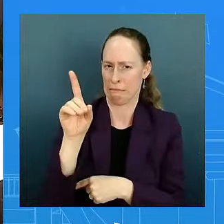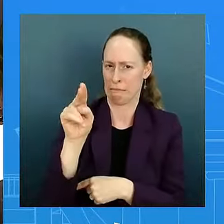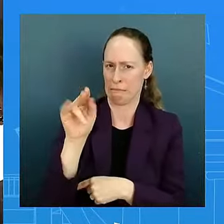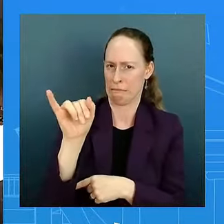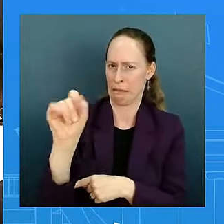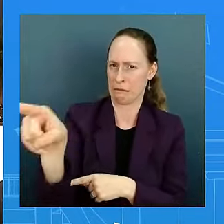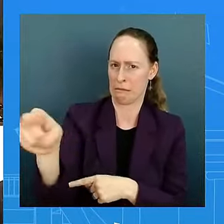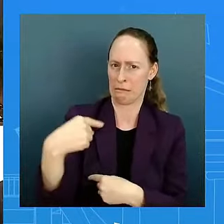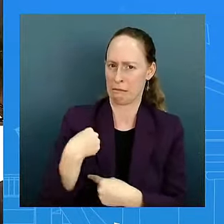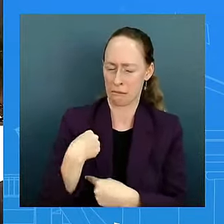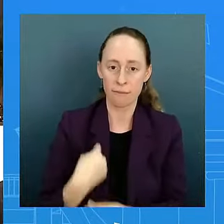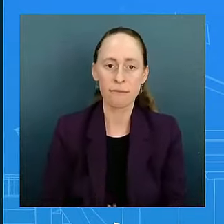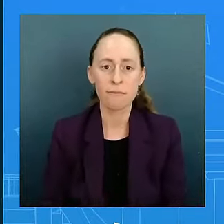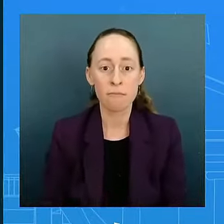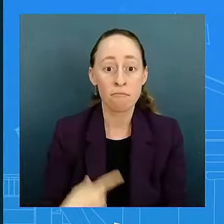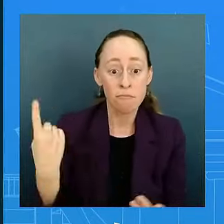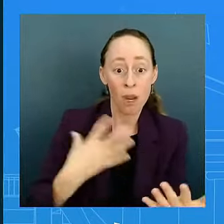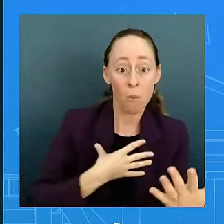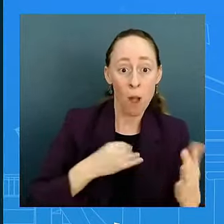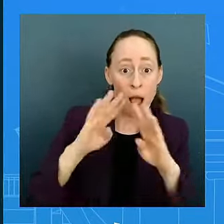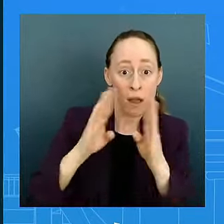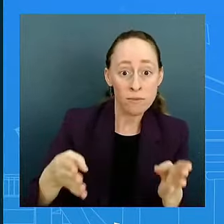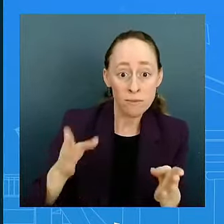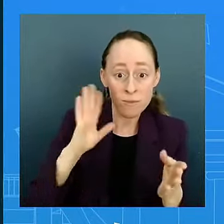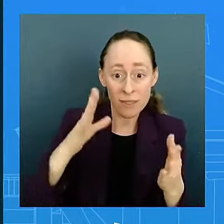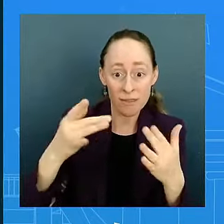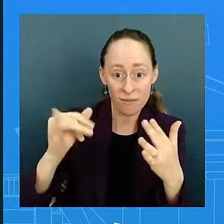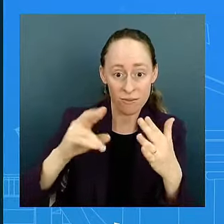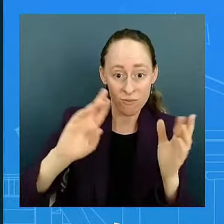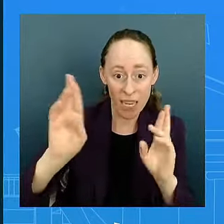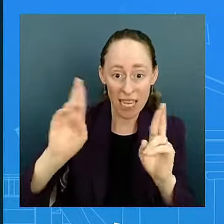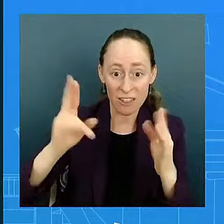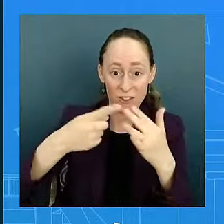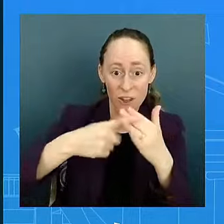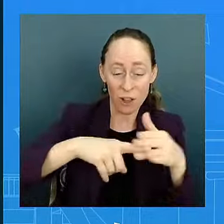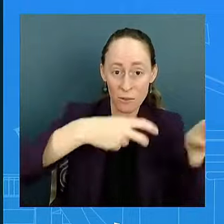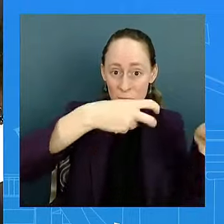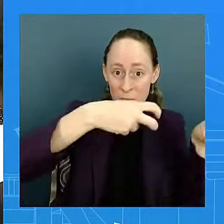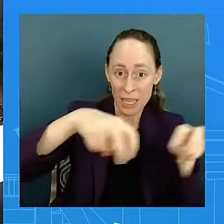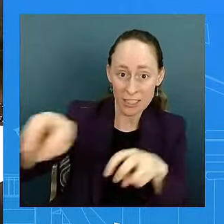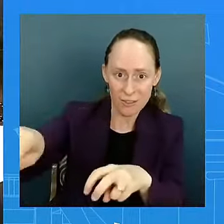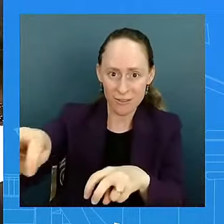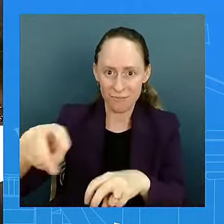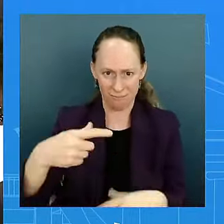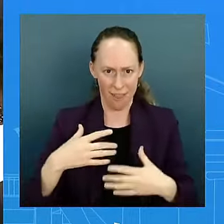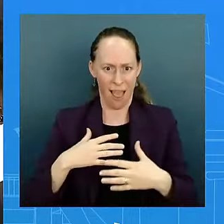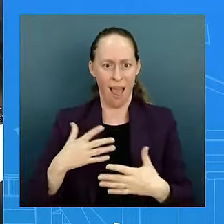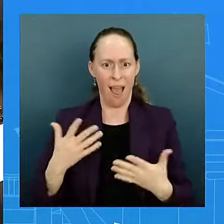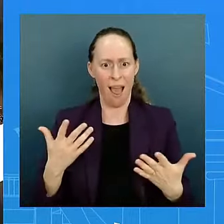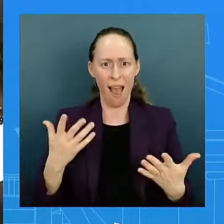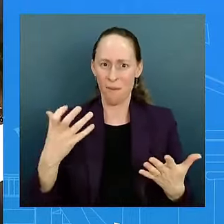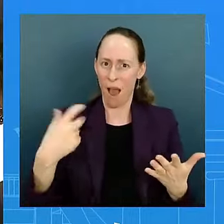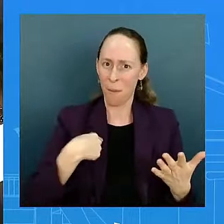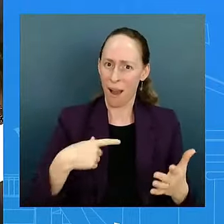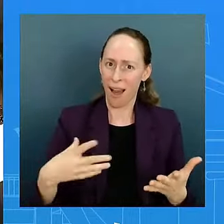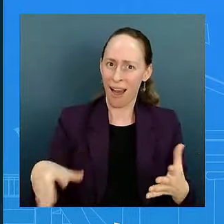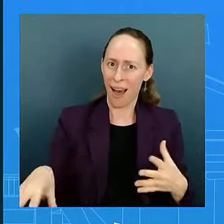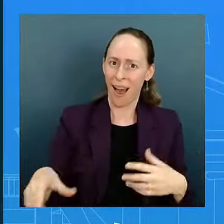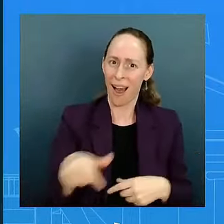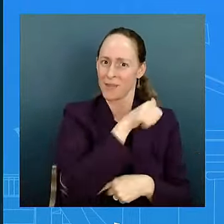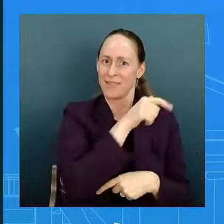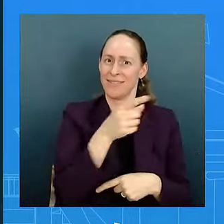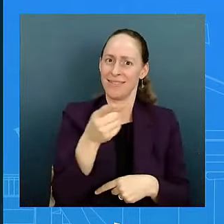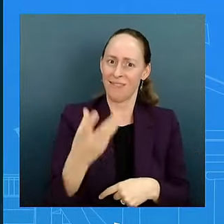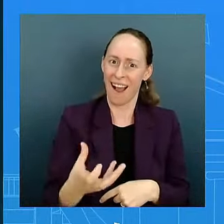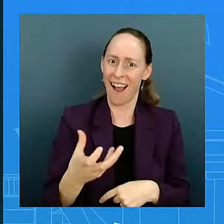of that? And why are you trying to kick us out already? We've got 5 months. It's a lot more work than people realize to pack up an administration. I don't have anything